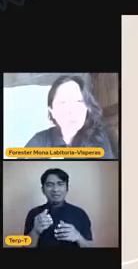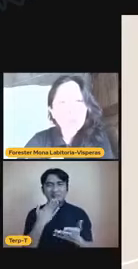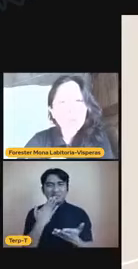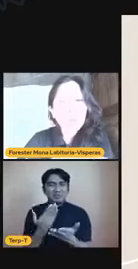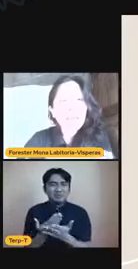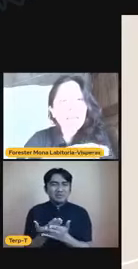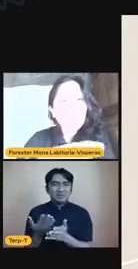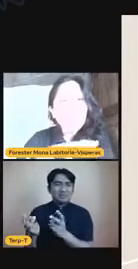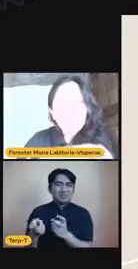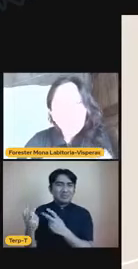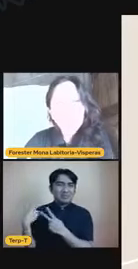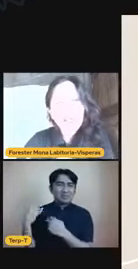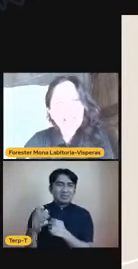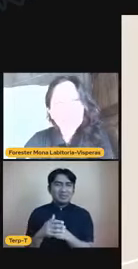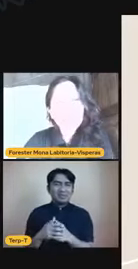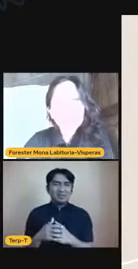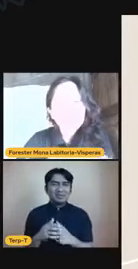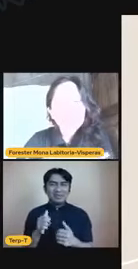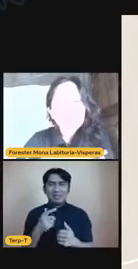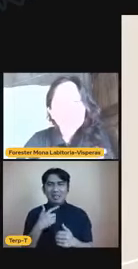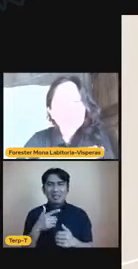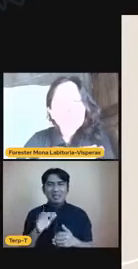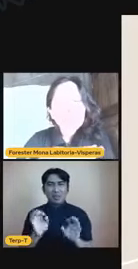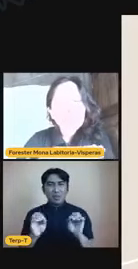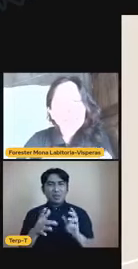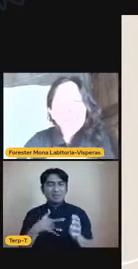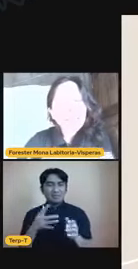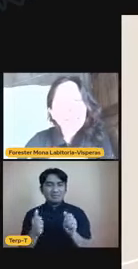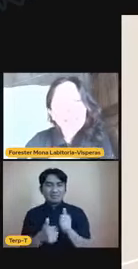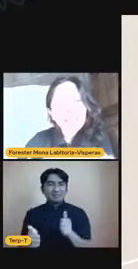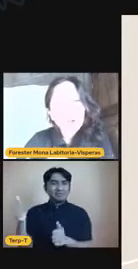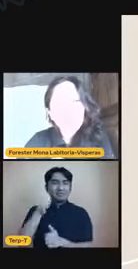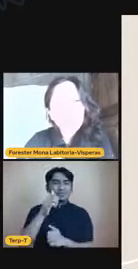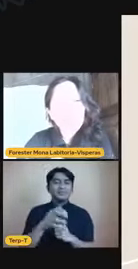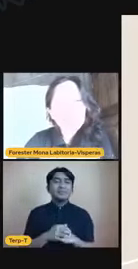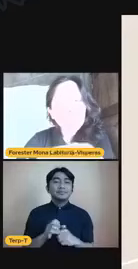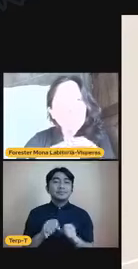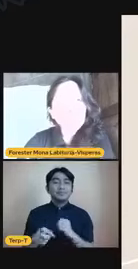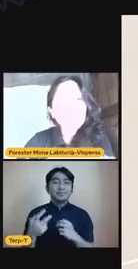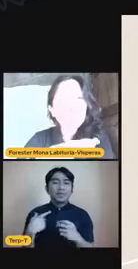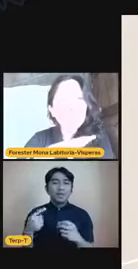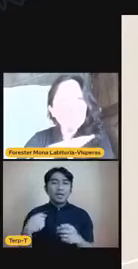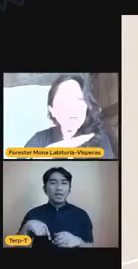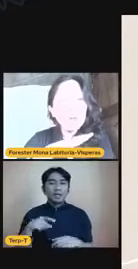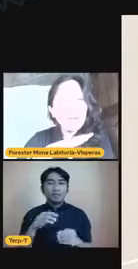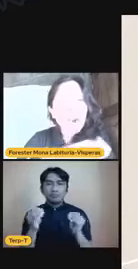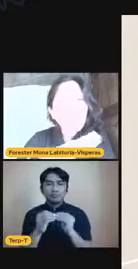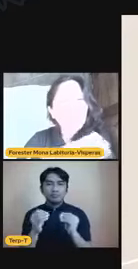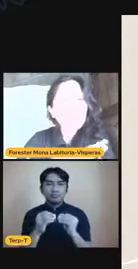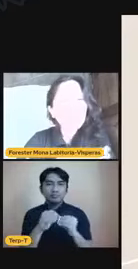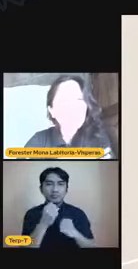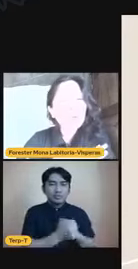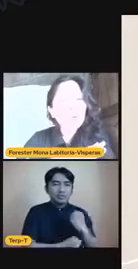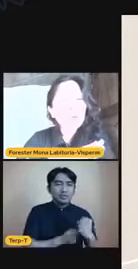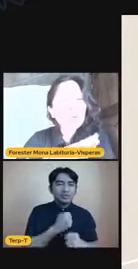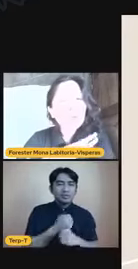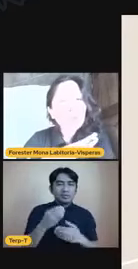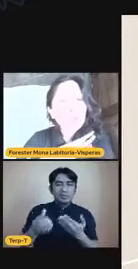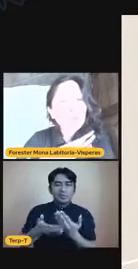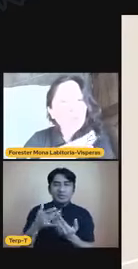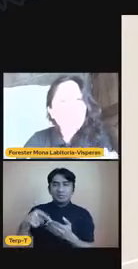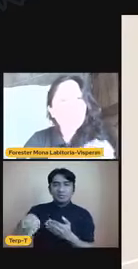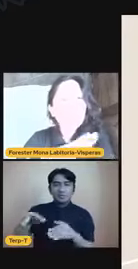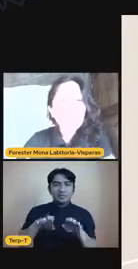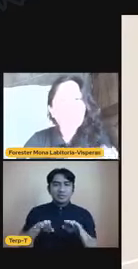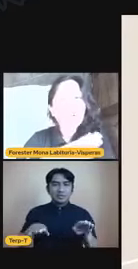we have. And by doing that, by making that sacrifice, it will be easier for our children